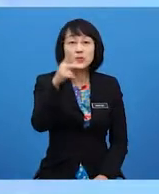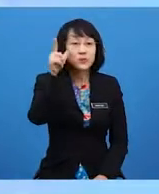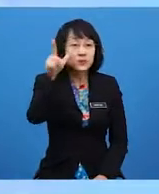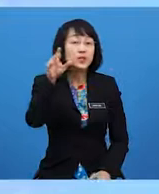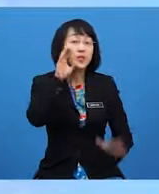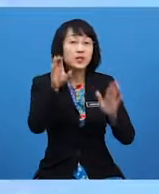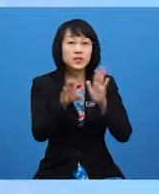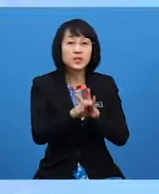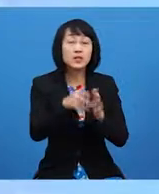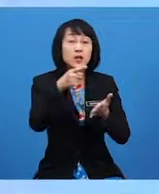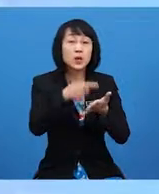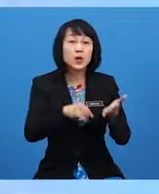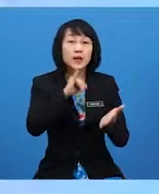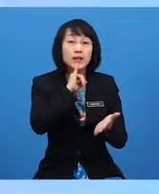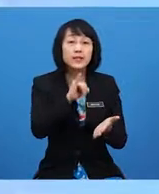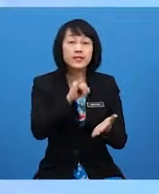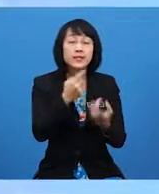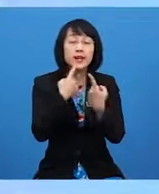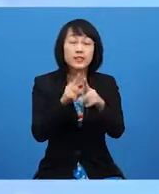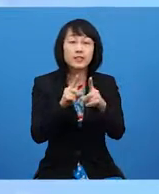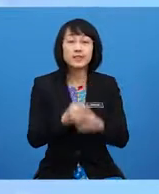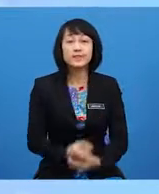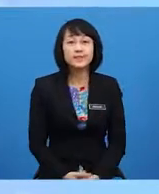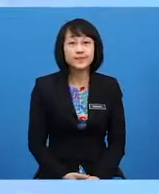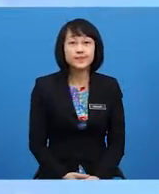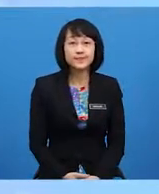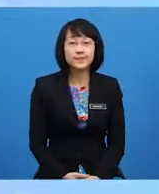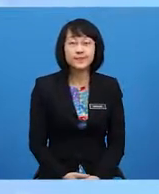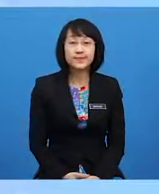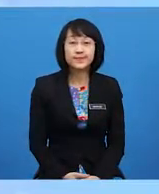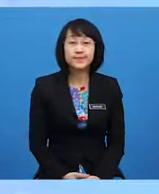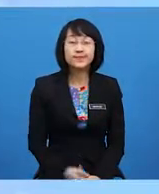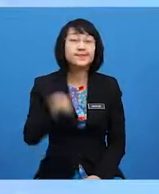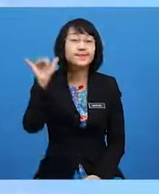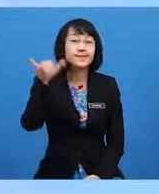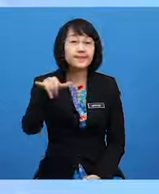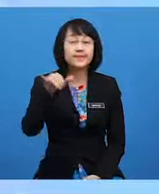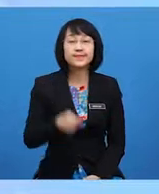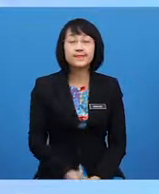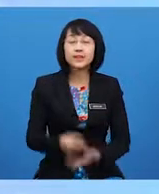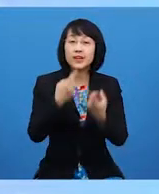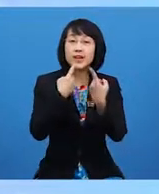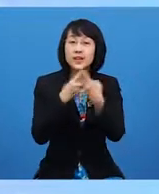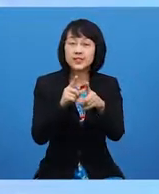Yes, the answer is under. The cat is under the tree.